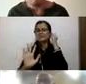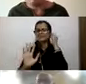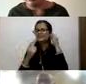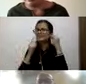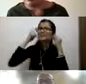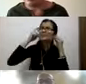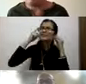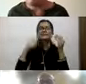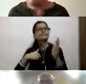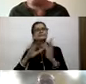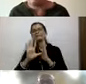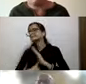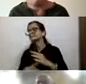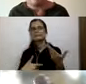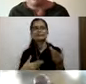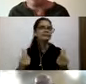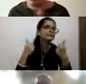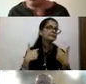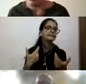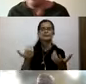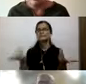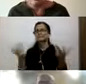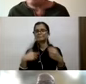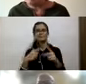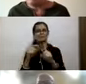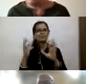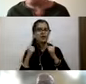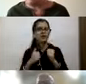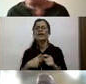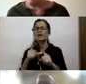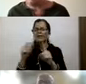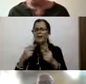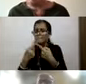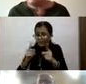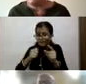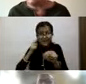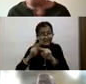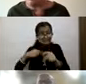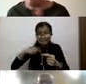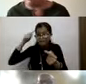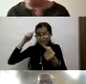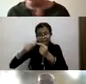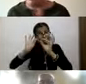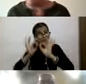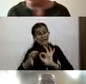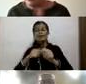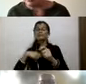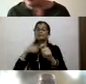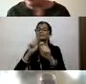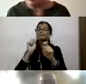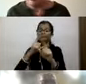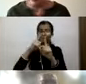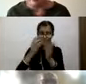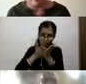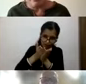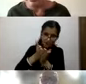I was so dejected. I was like, oh, shit, you know, here goes my idea up in smoke. But you can work it around, you know. So be creative, be innovative, and find a way.